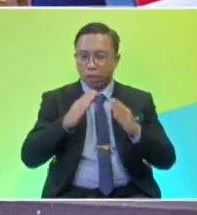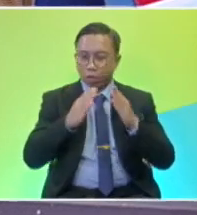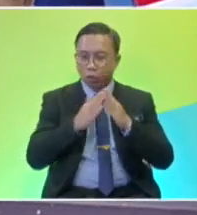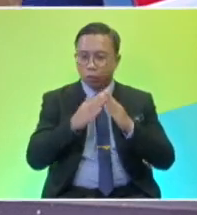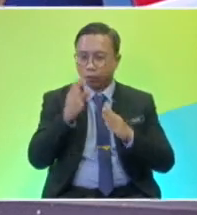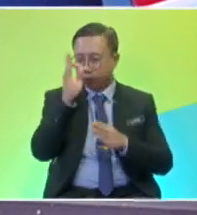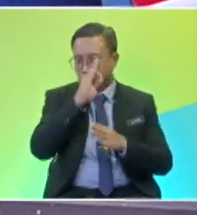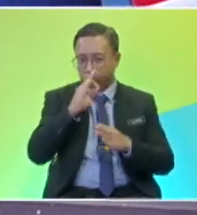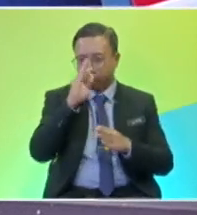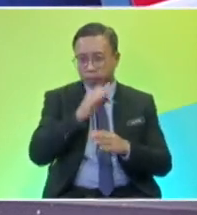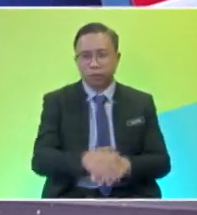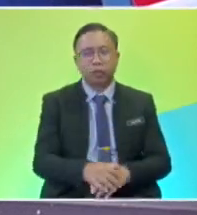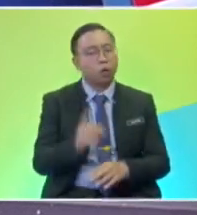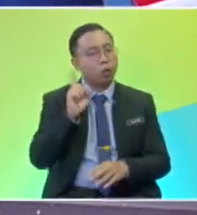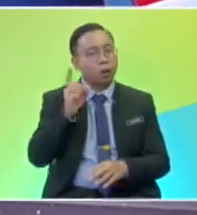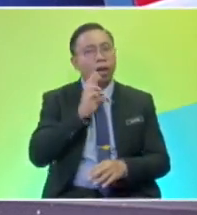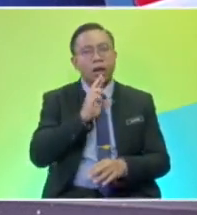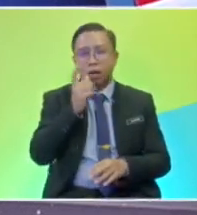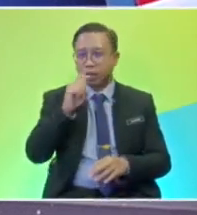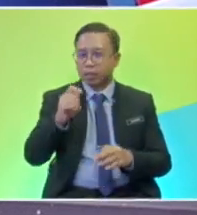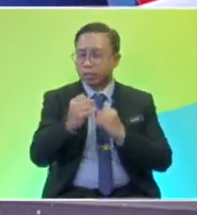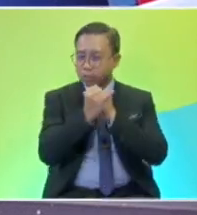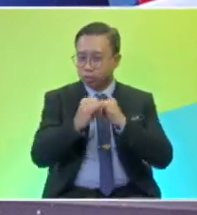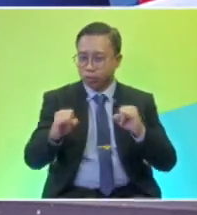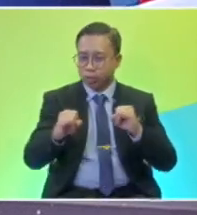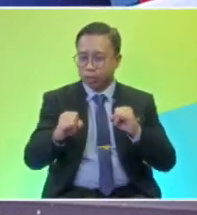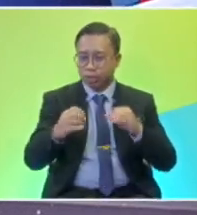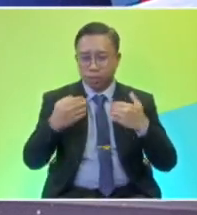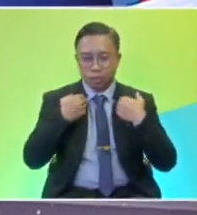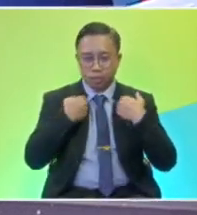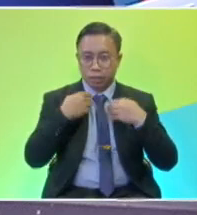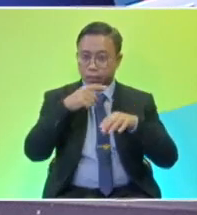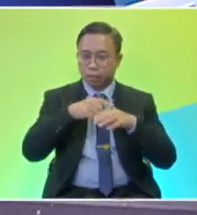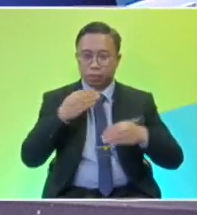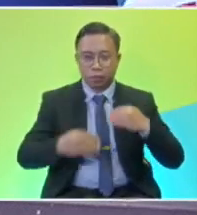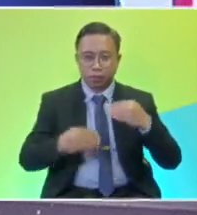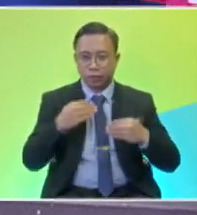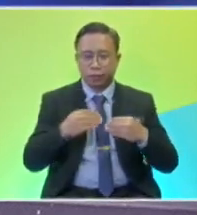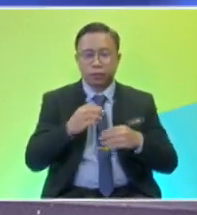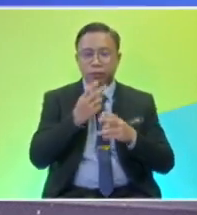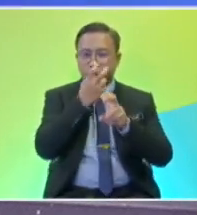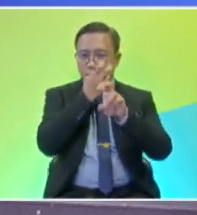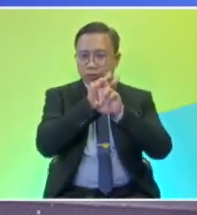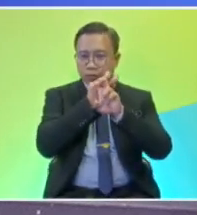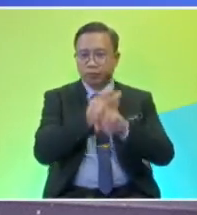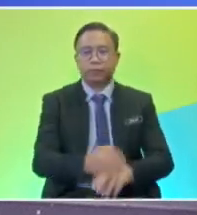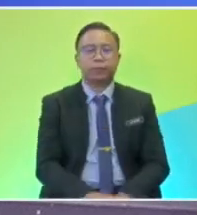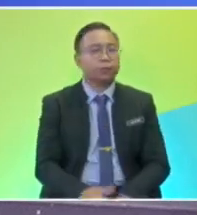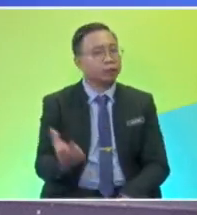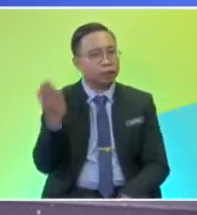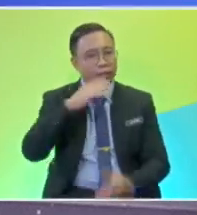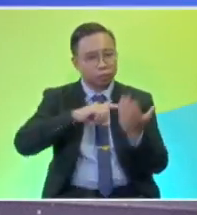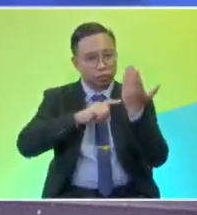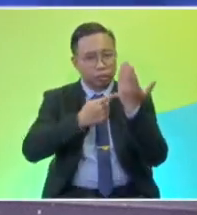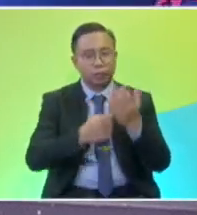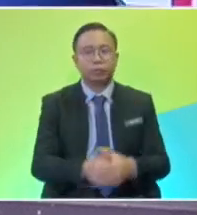out where are the joints located in the body of this Mr. Skeleton, right? Yes. So let's begin. So